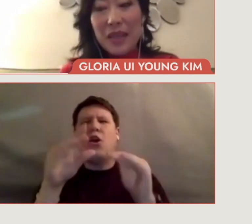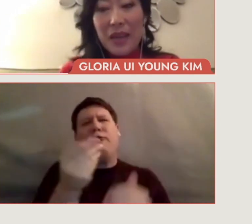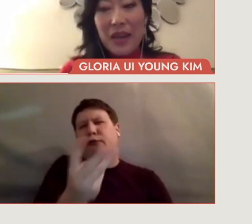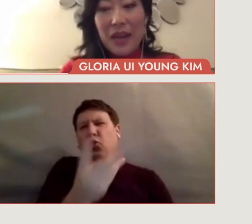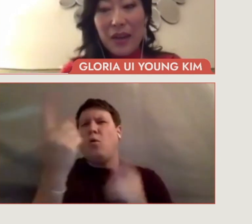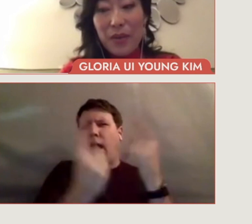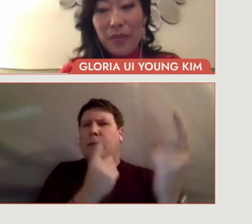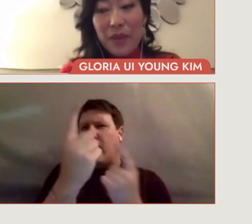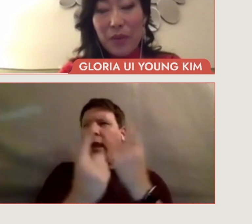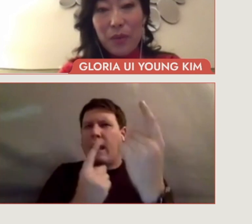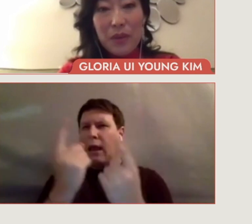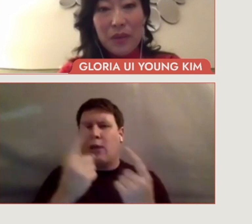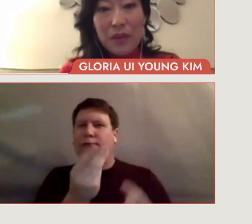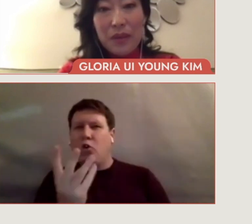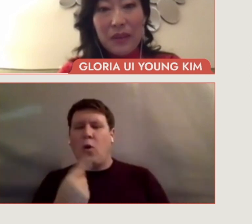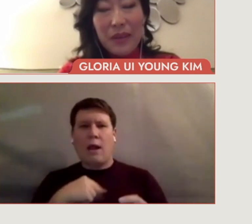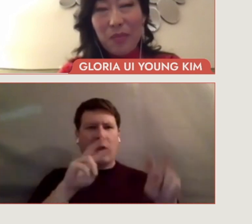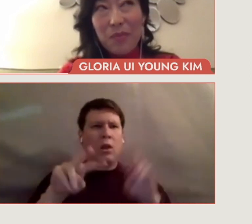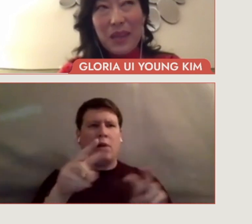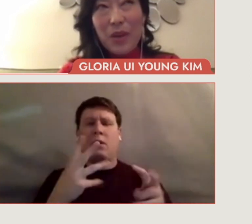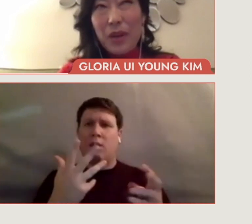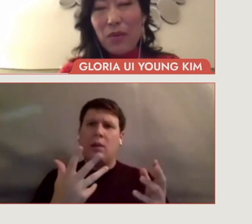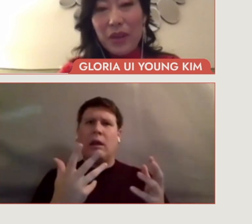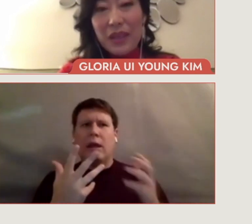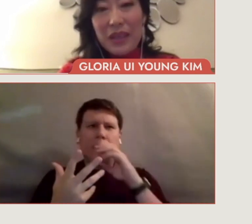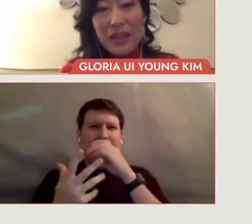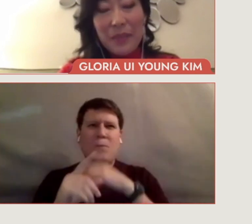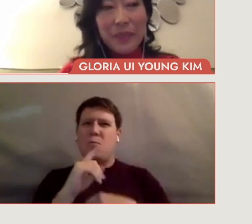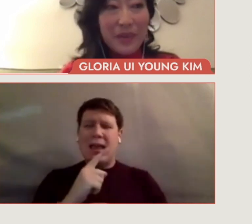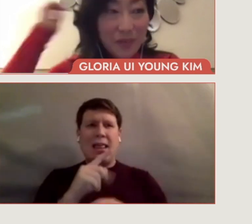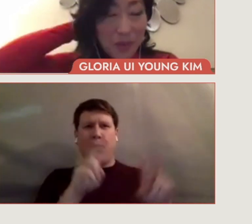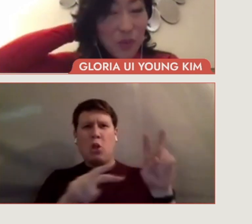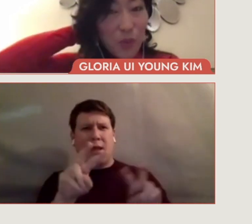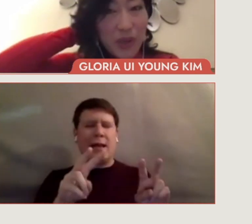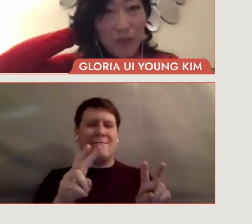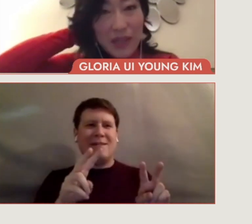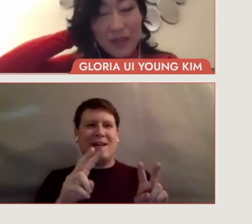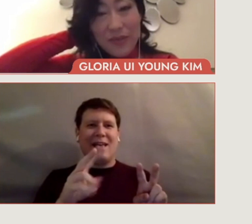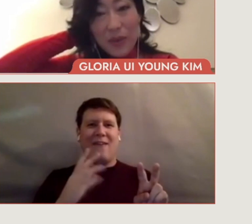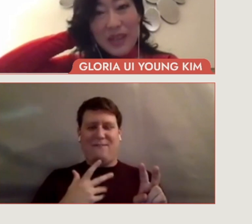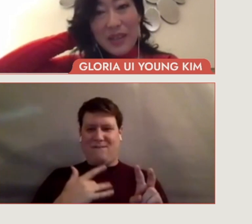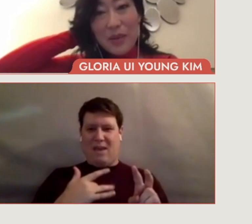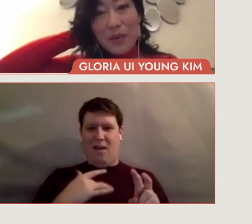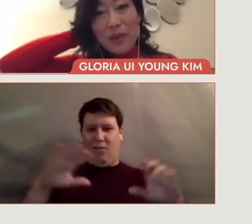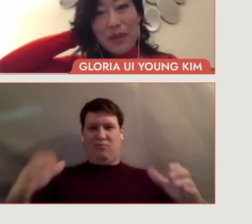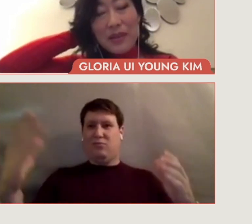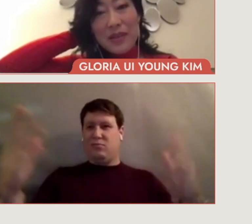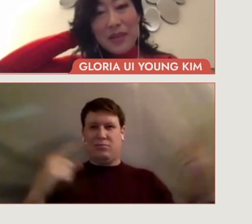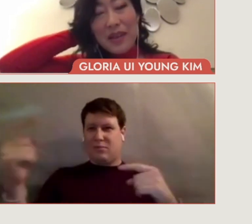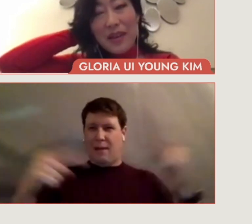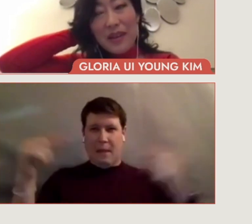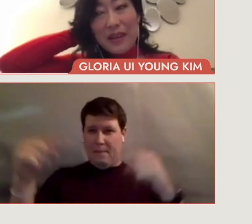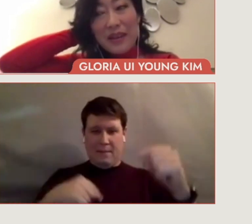And you know, but nobody really was quite right for it, you know.